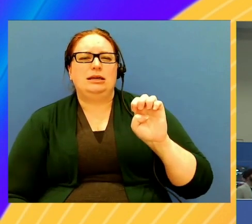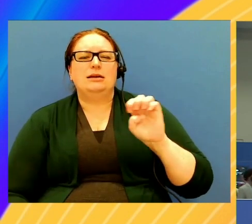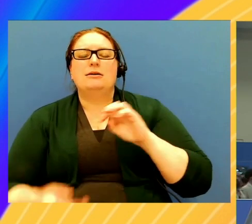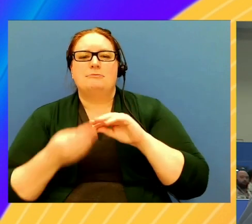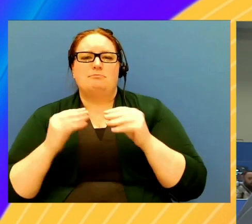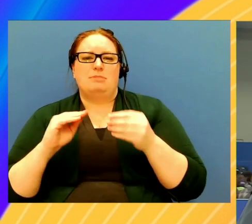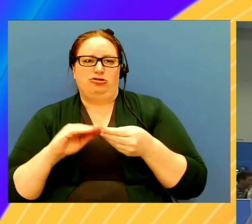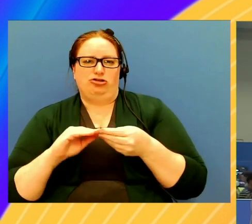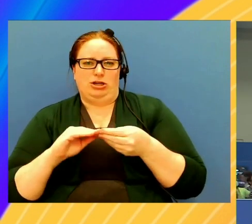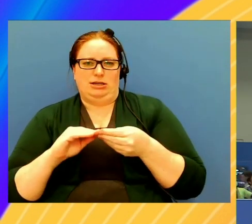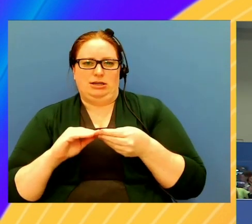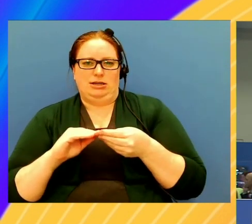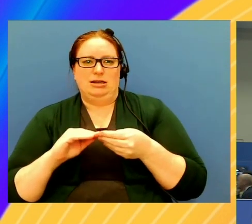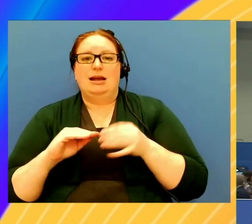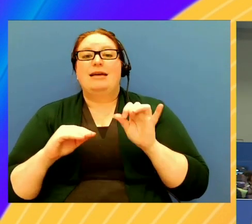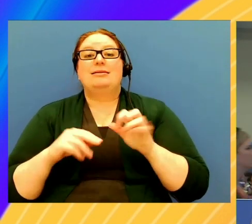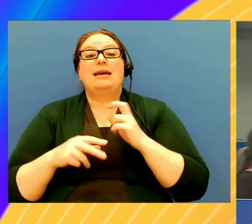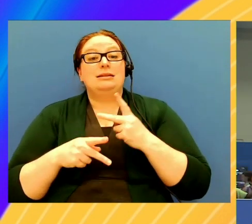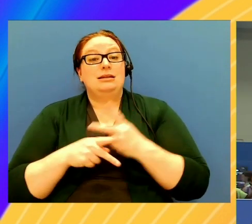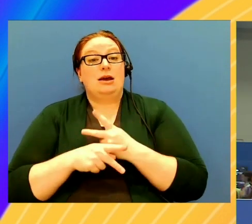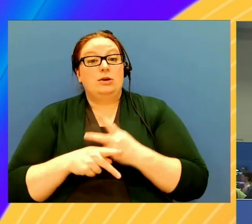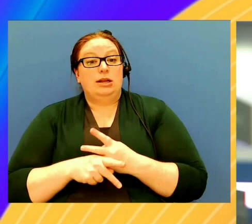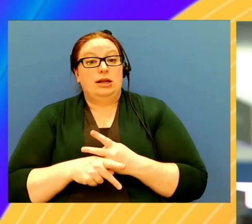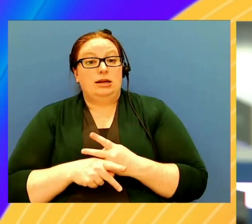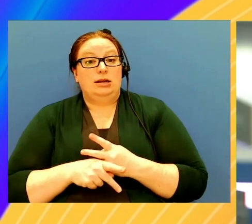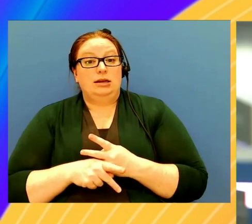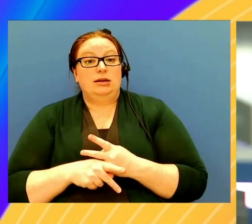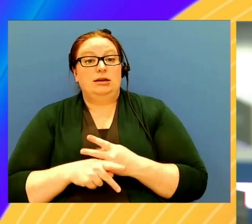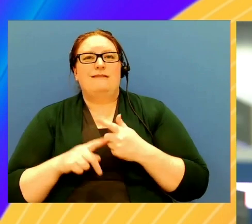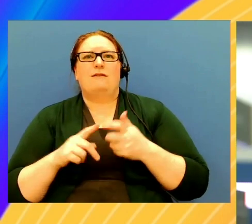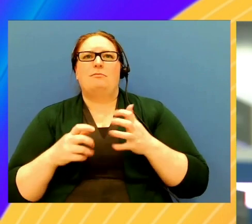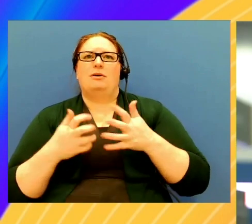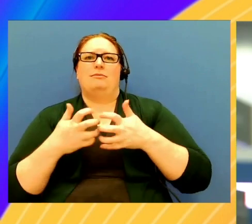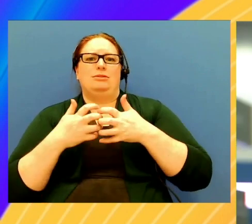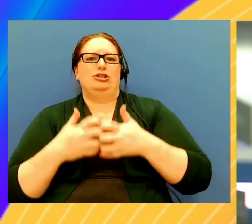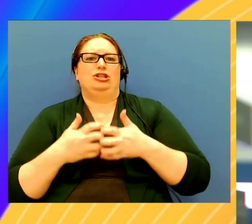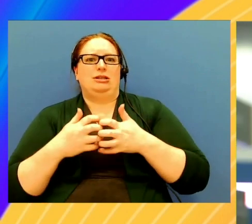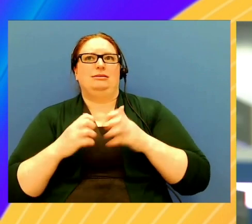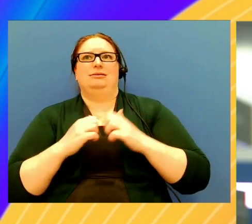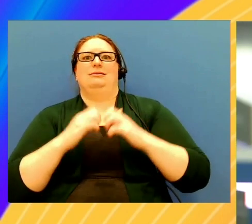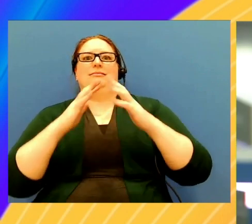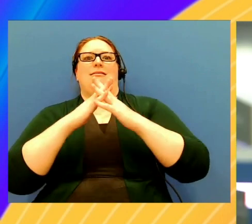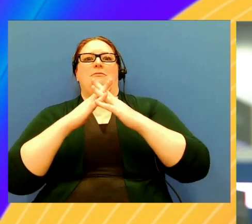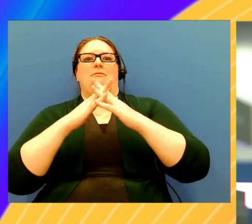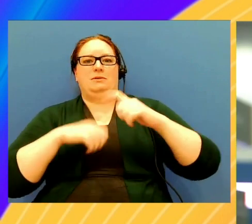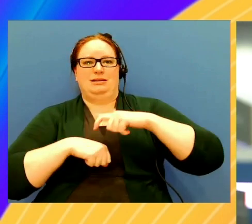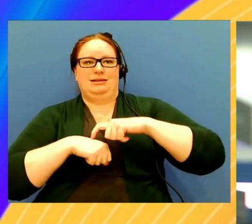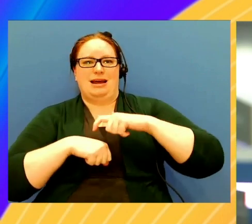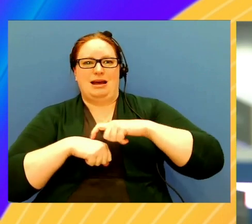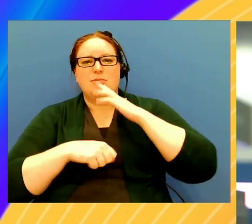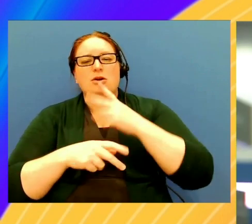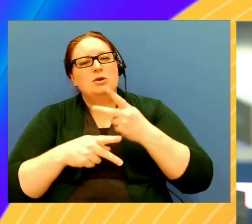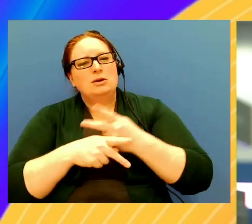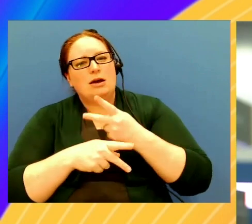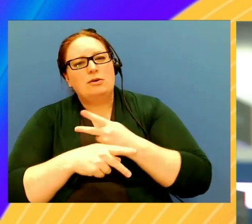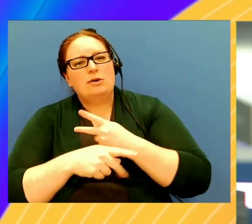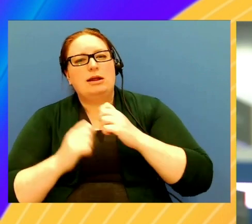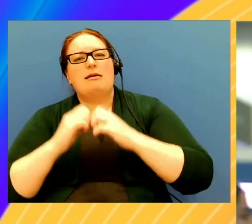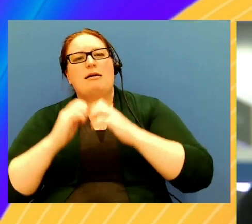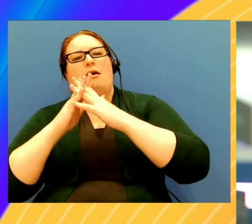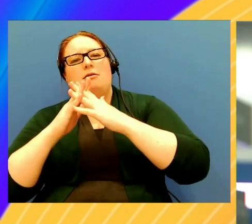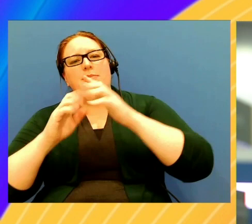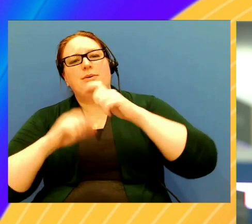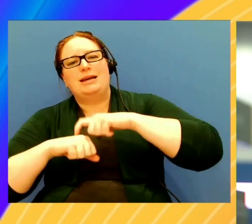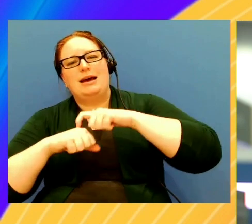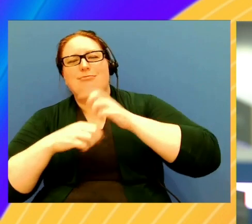metric, which is calculated based on like a machine's uptime, and you calculate uptime divided